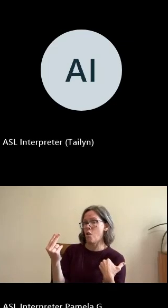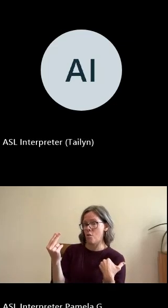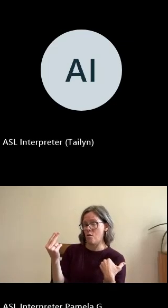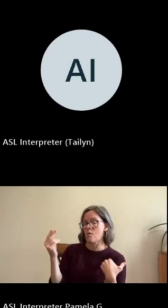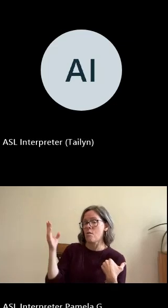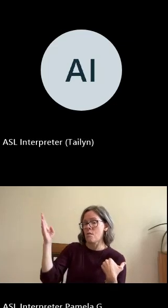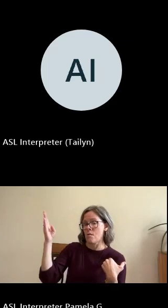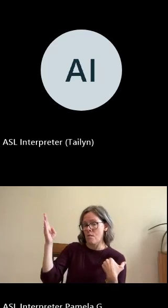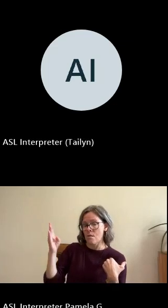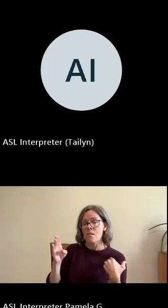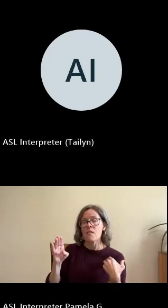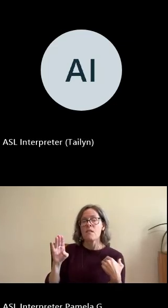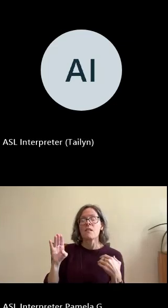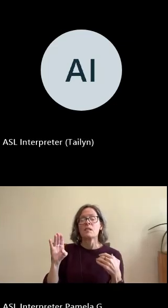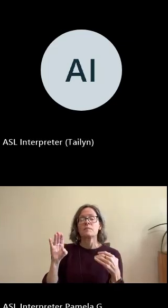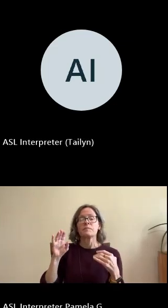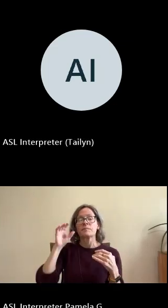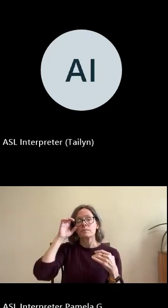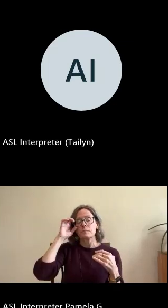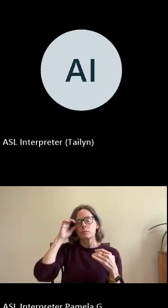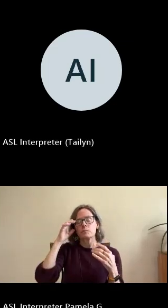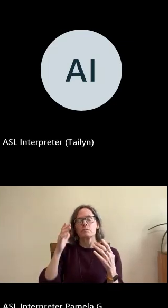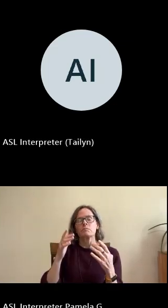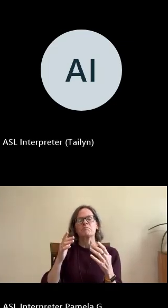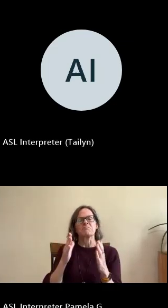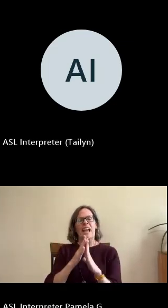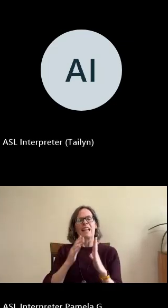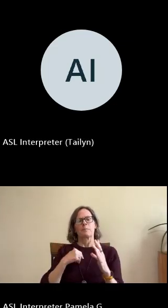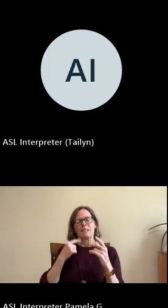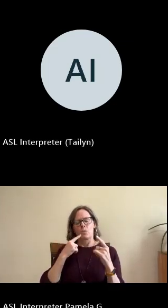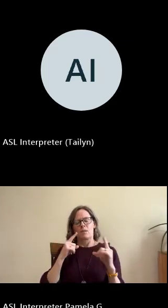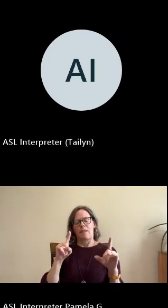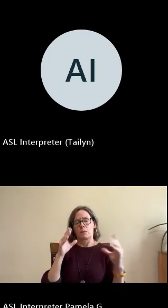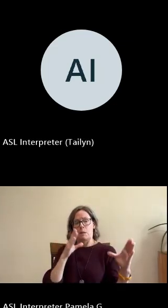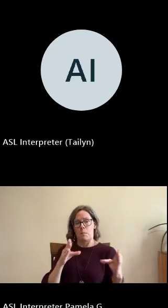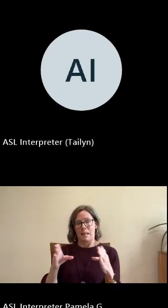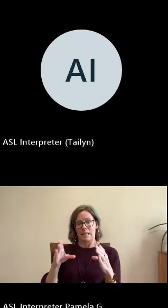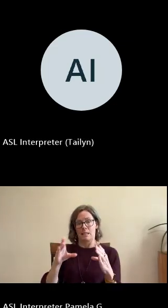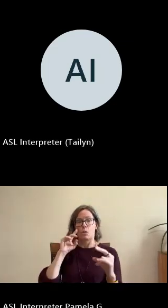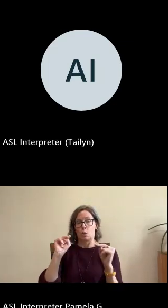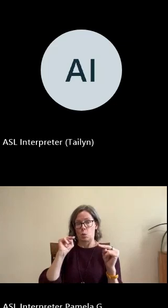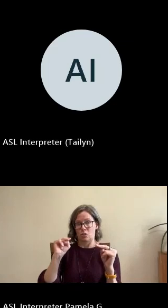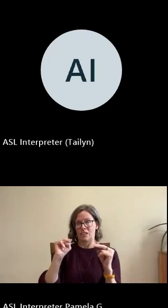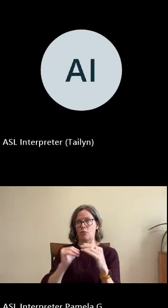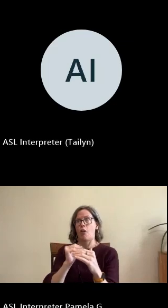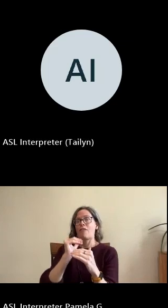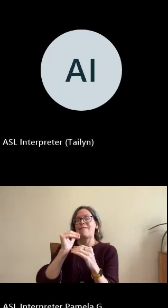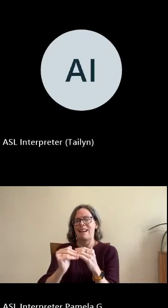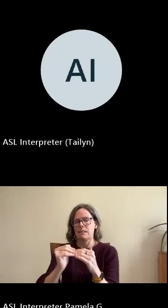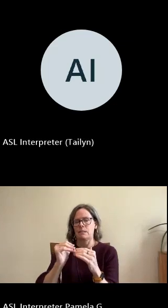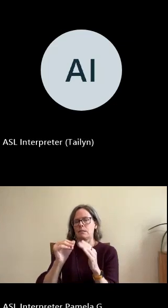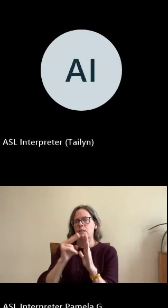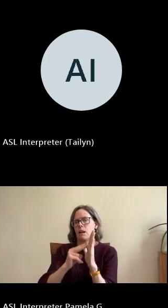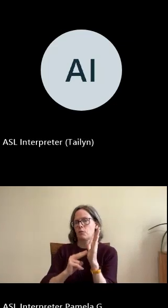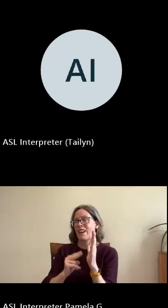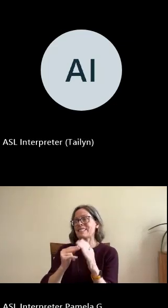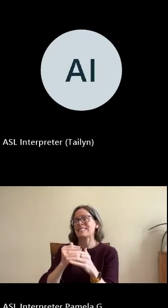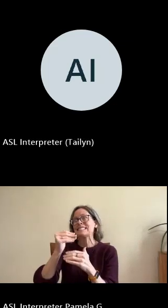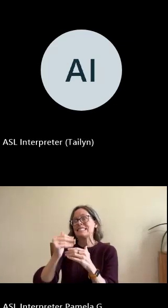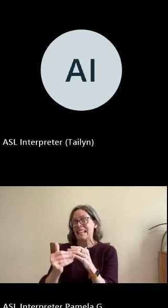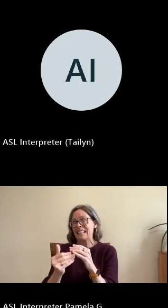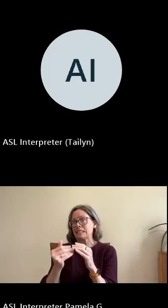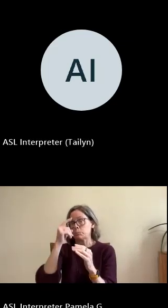AFSCME, to kind of announce plans regarding negotiations for our next contract that'll be coming up next spring,